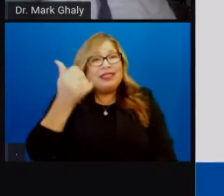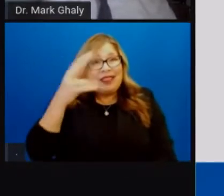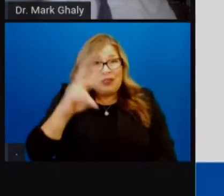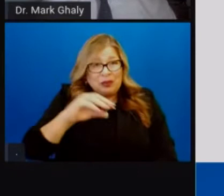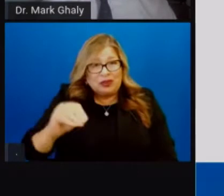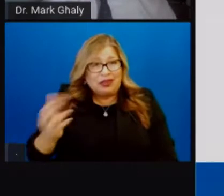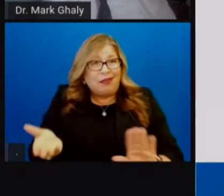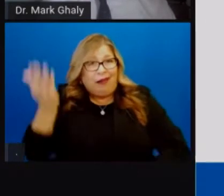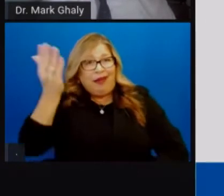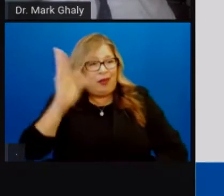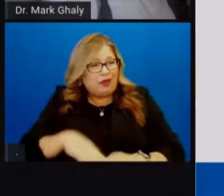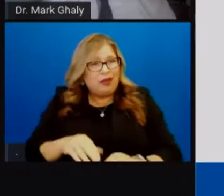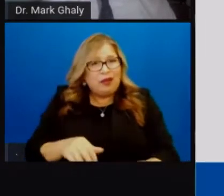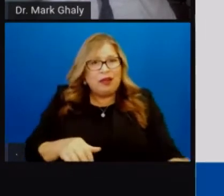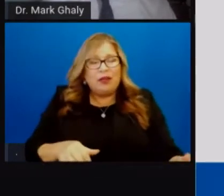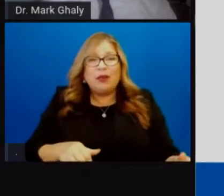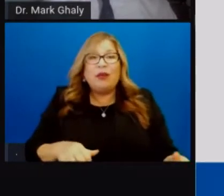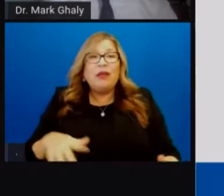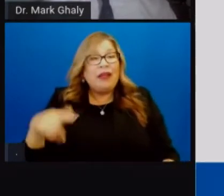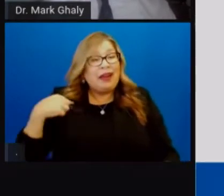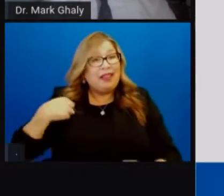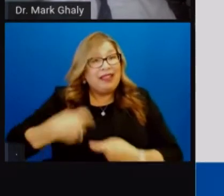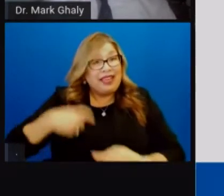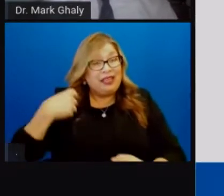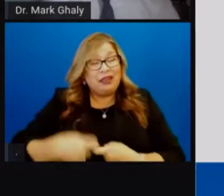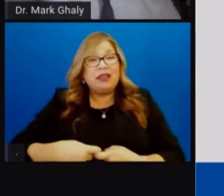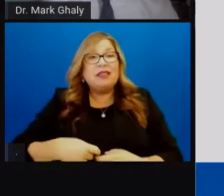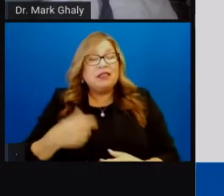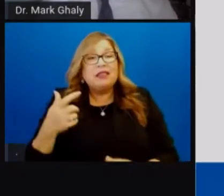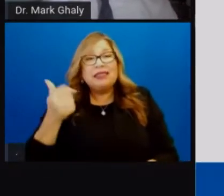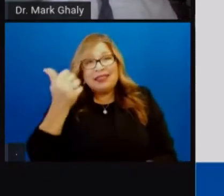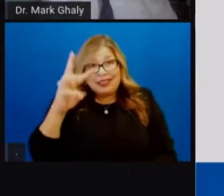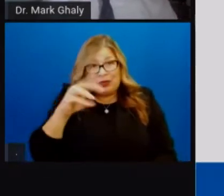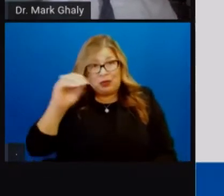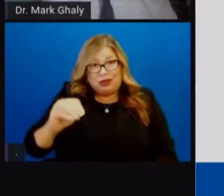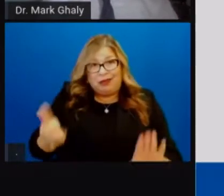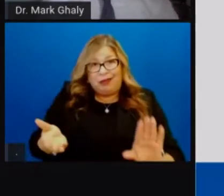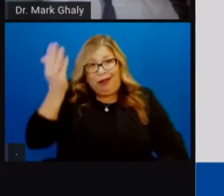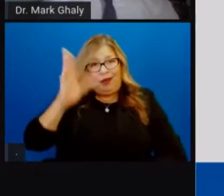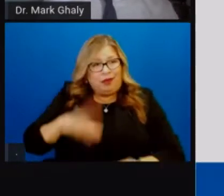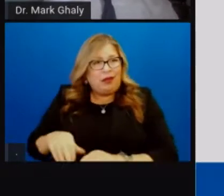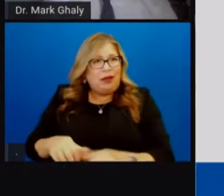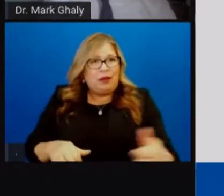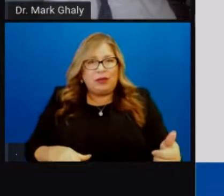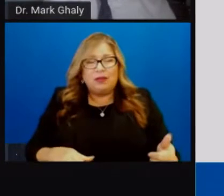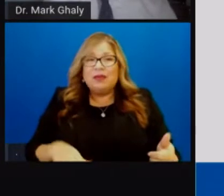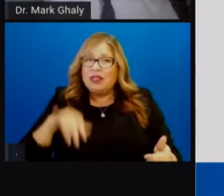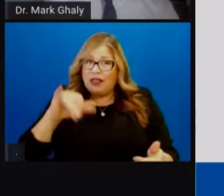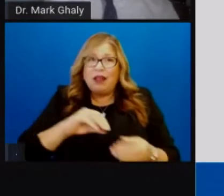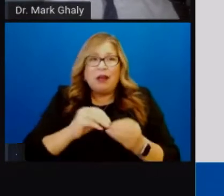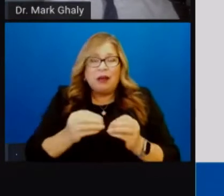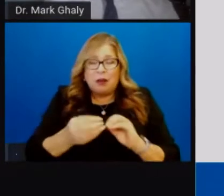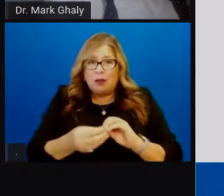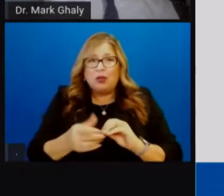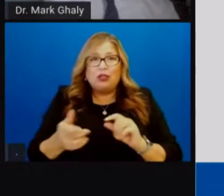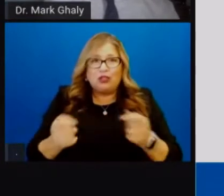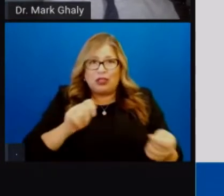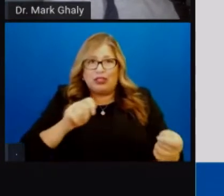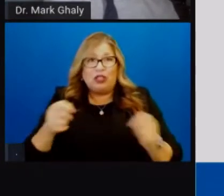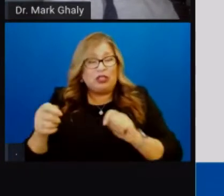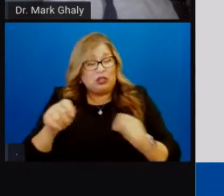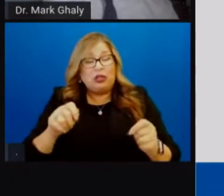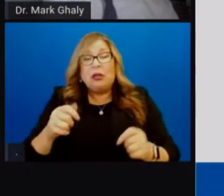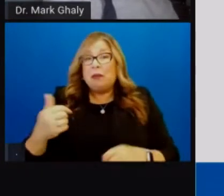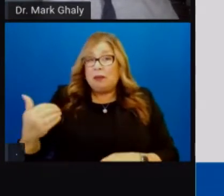Latinos, 16% higher than that statewide average. These numbers have shifted over time, wherein we saw